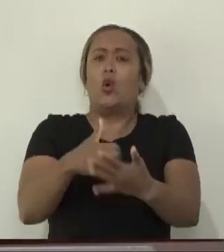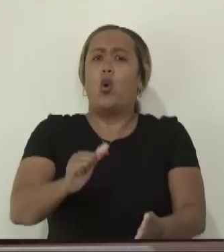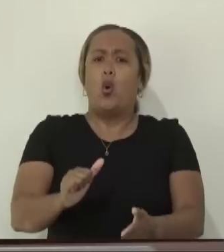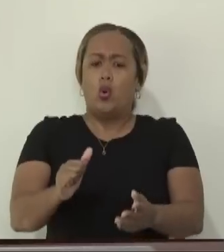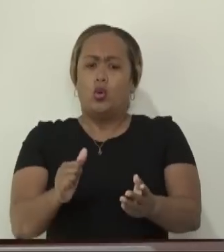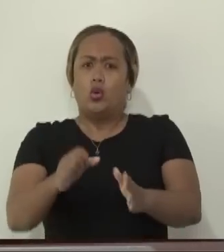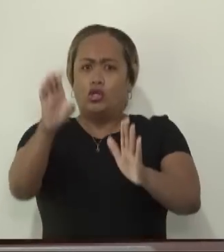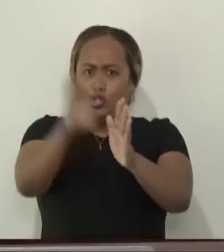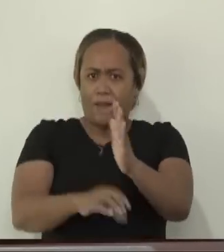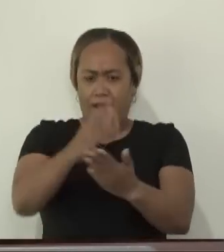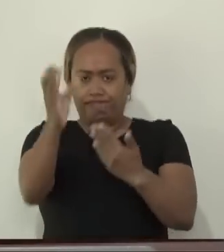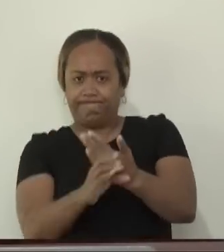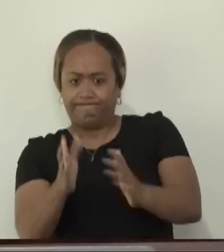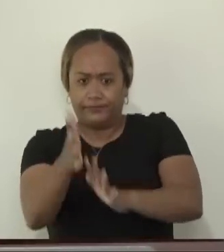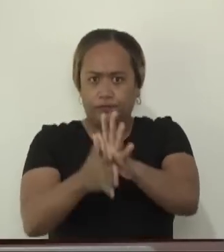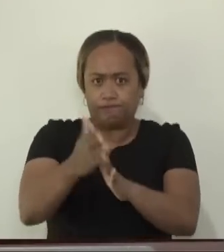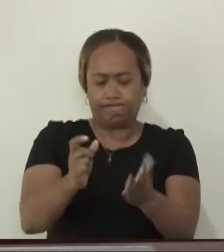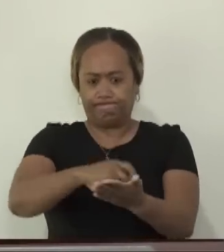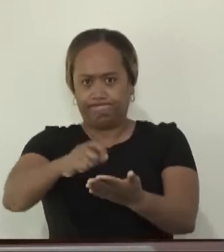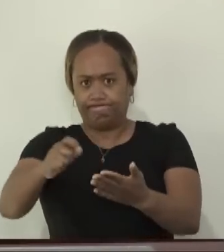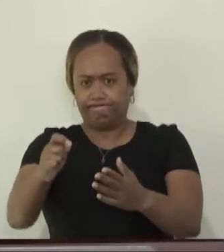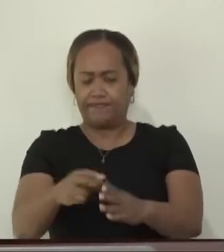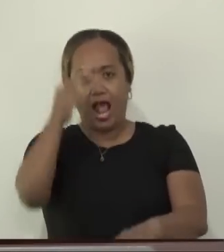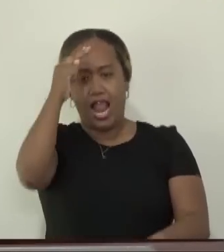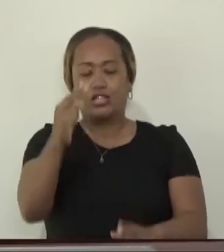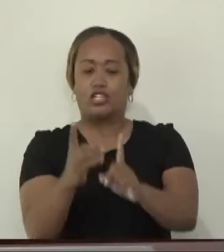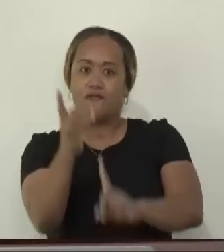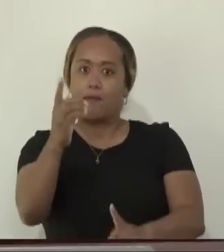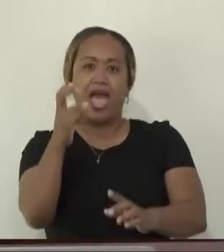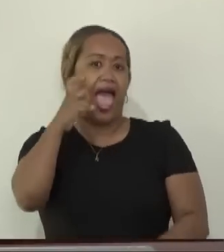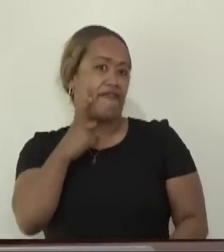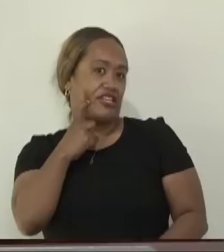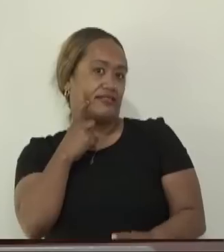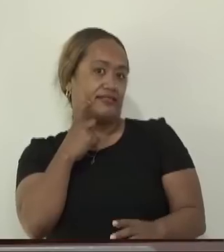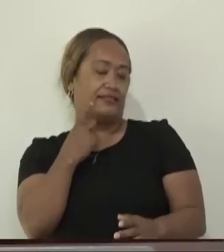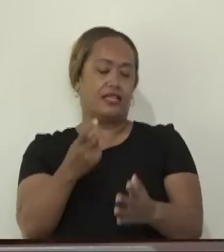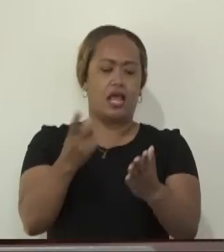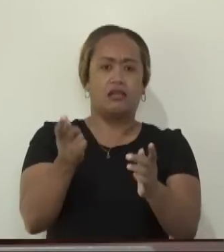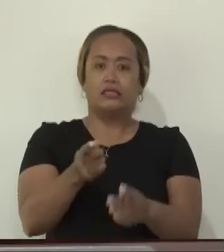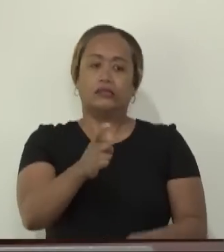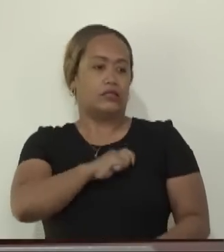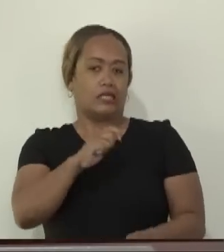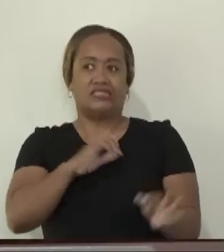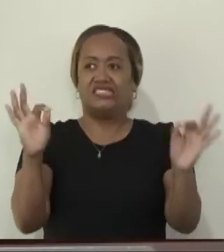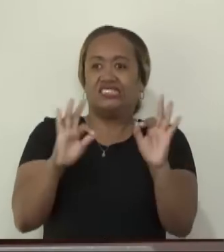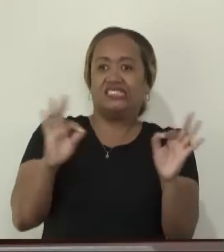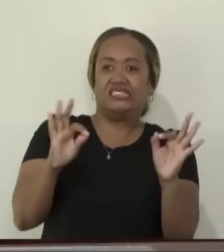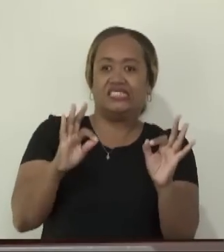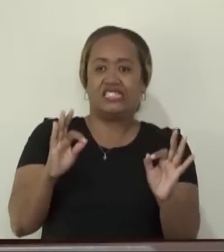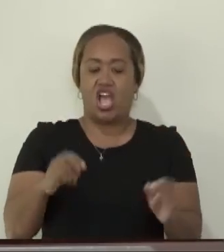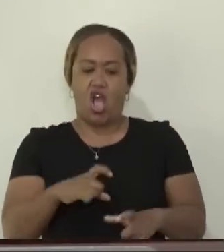new chapter in our national development effort after years of mistrust, lack of